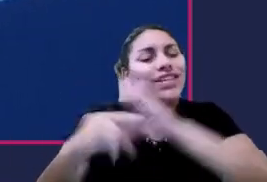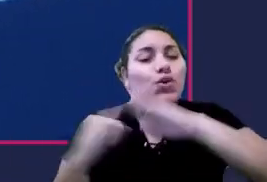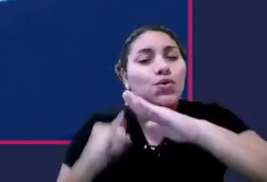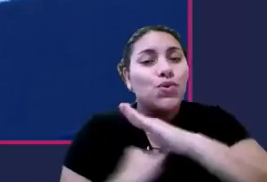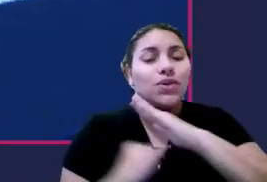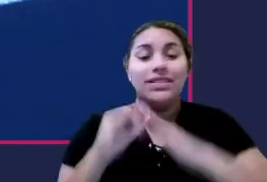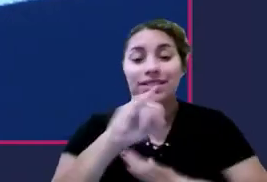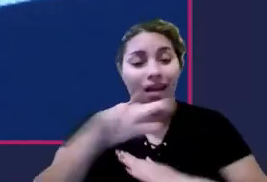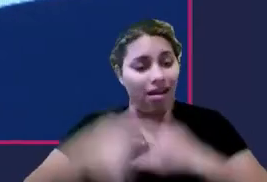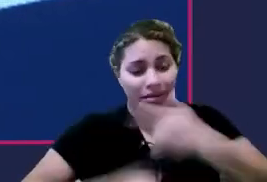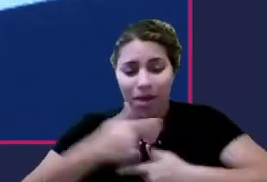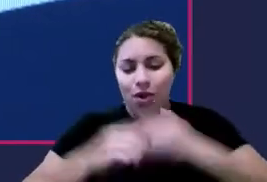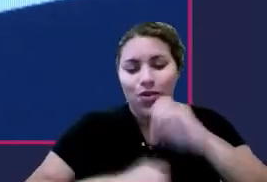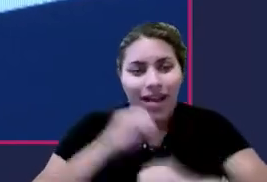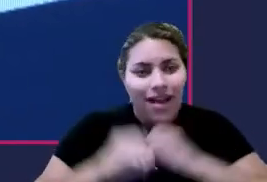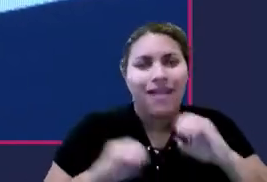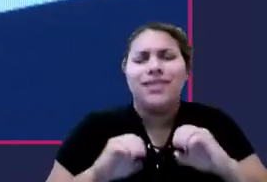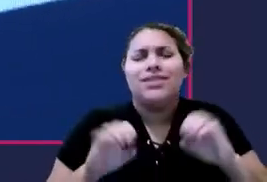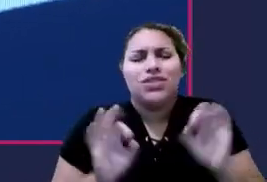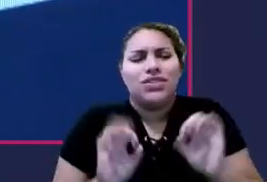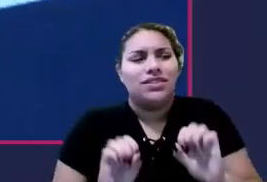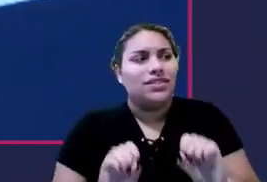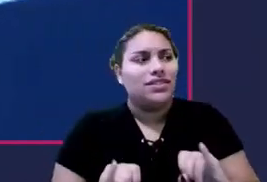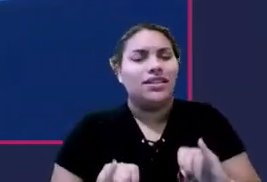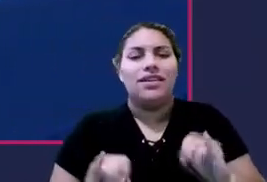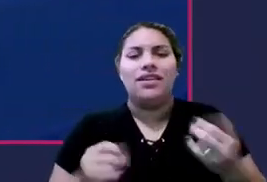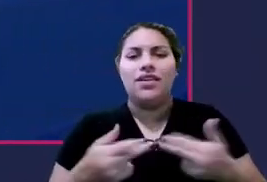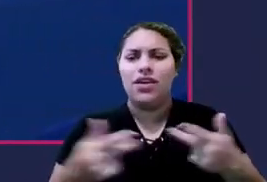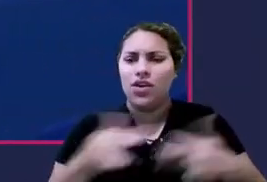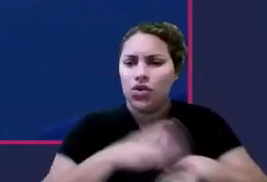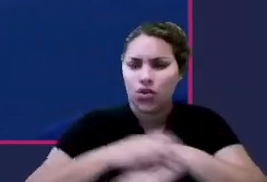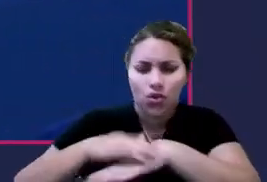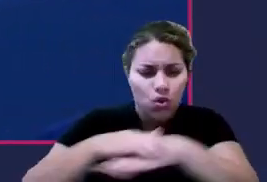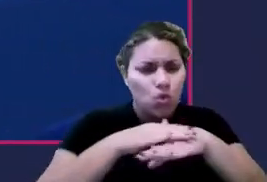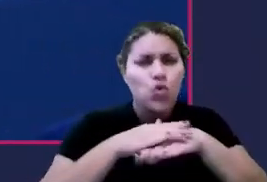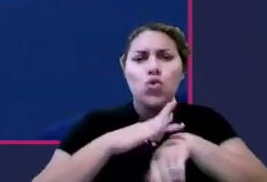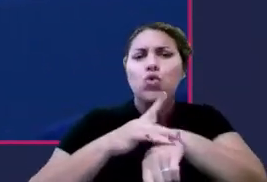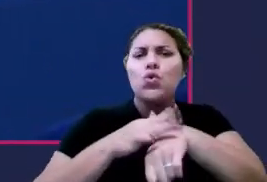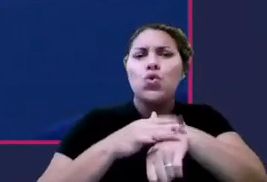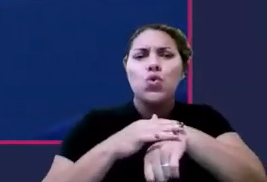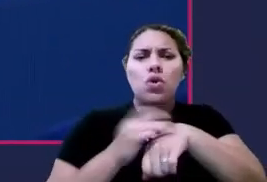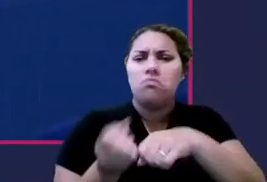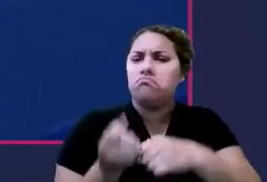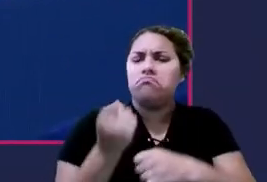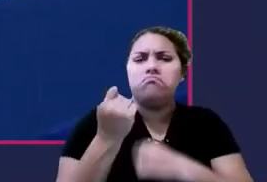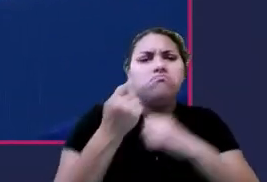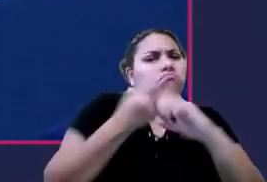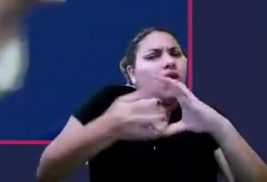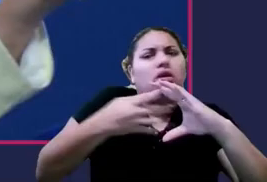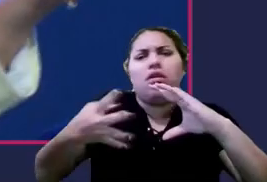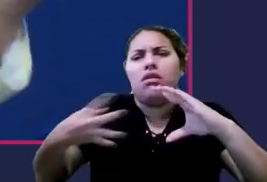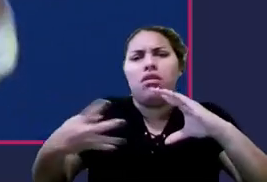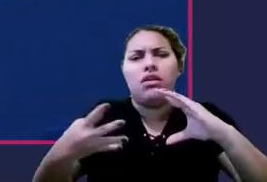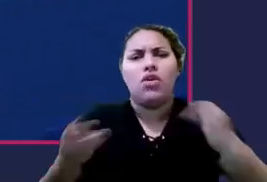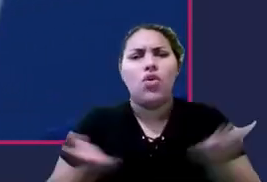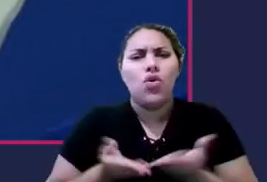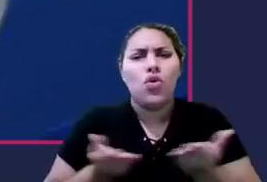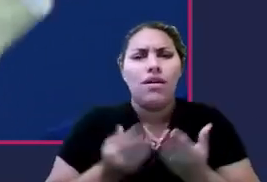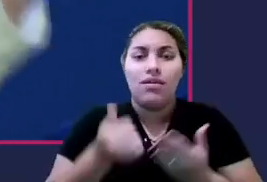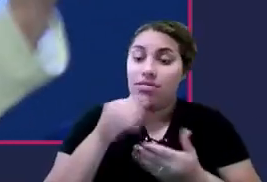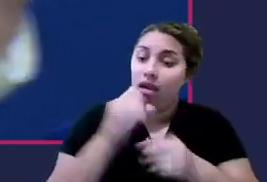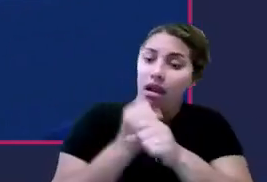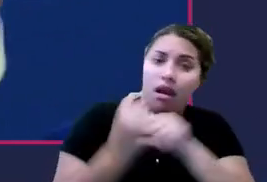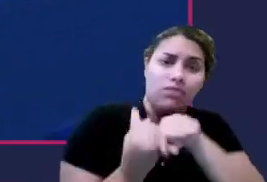recognize, and they have the merit, because if it were not for the advocacy work that all of these entities are doing, rare diseases wouldn't